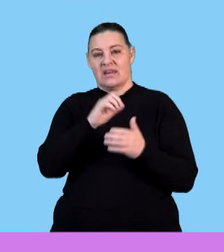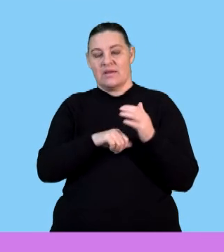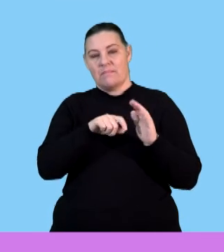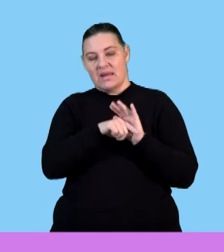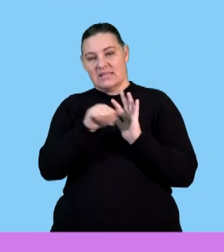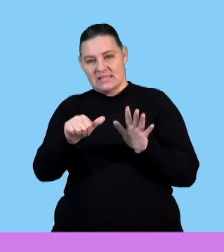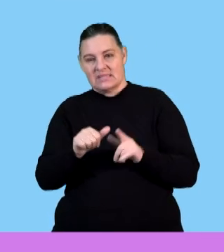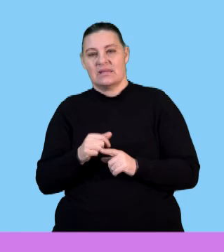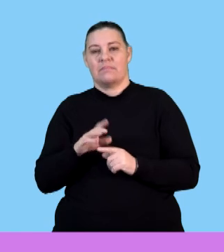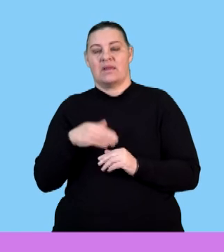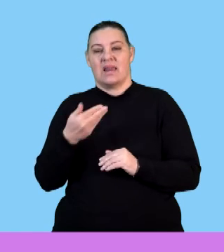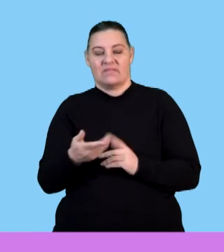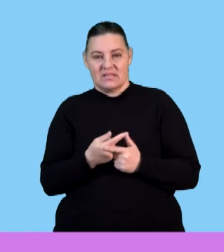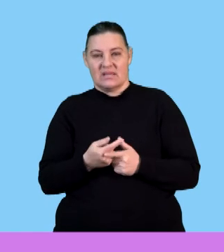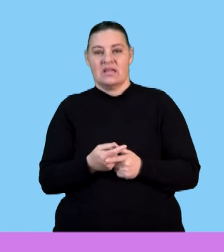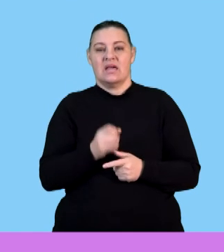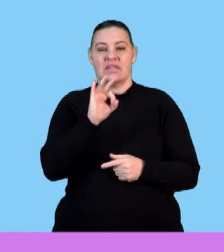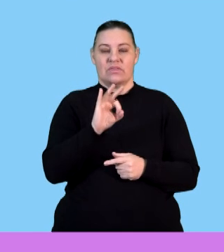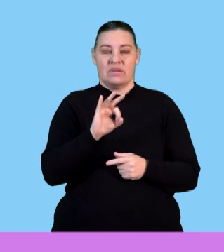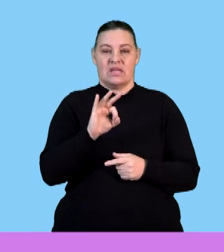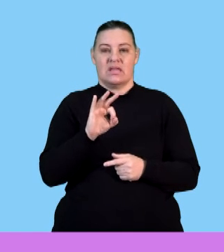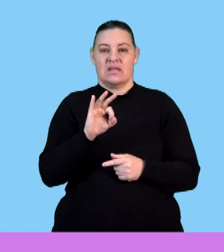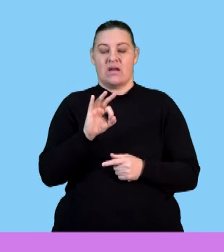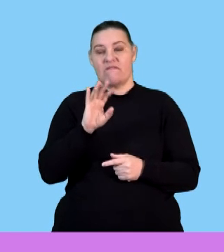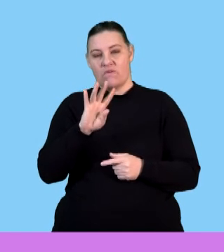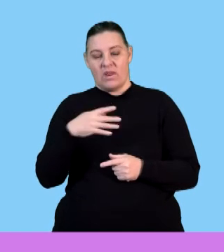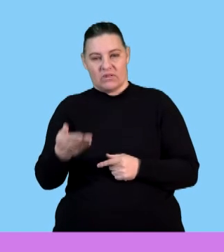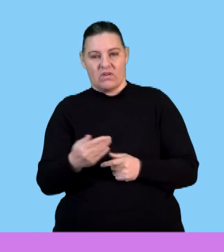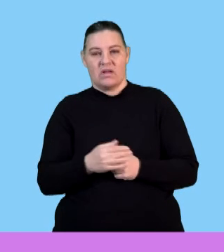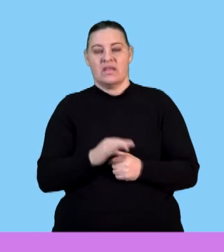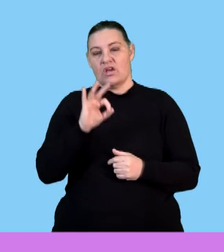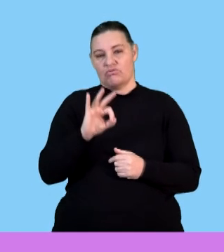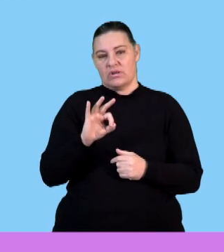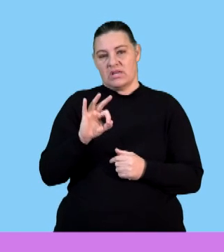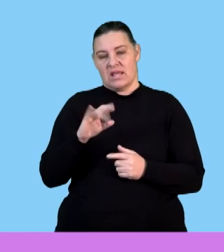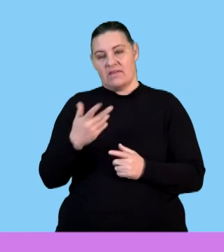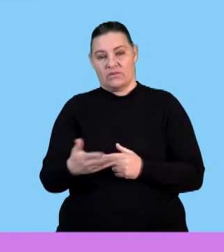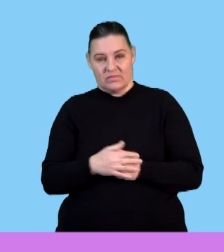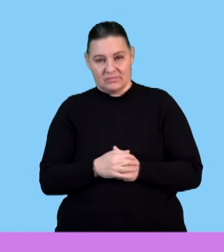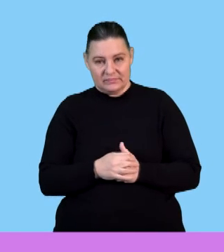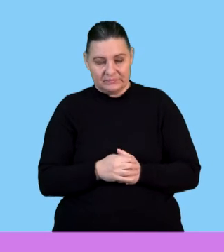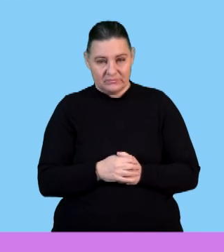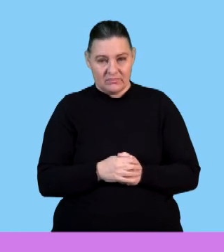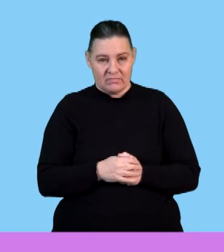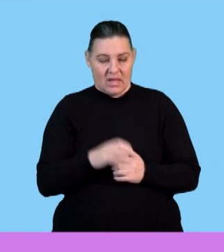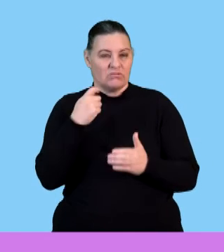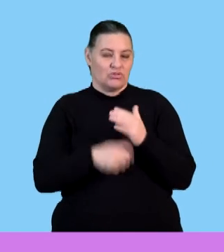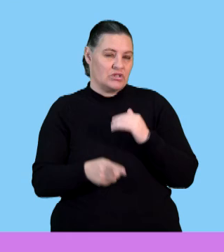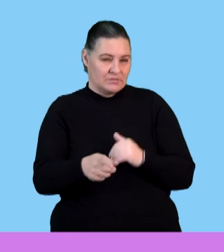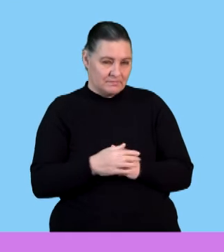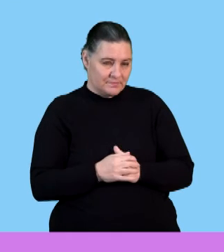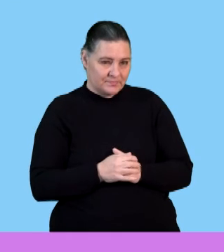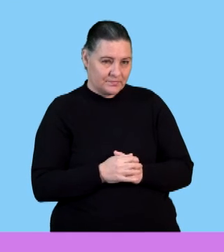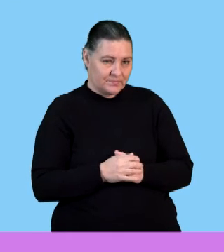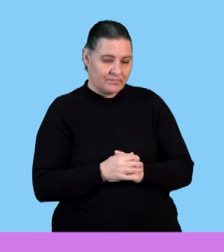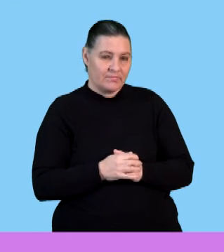7 kiloliters left over, 3 kiloliters left over, and finally, we've charged them. All right, there